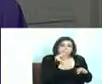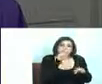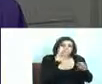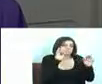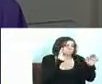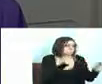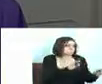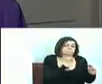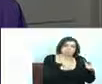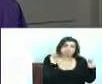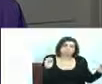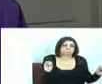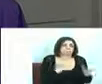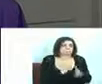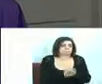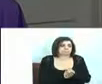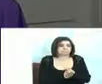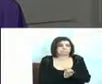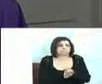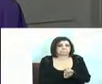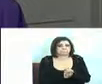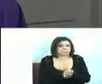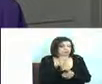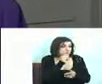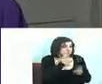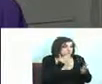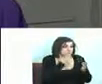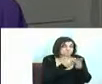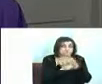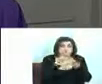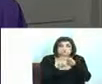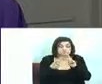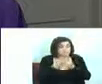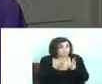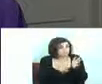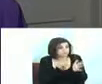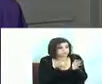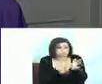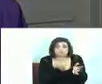perfect. They weren't even good friends to him sometimes.